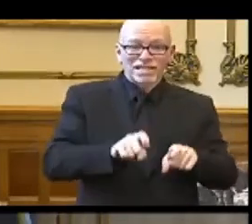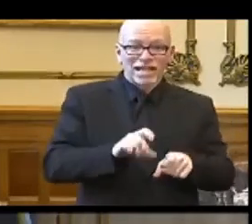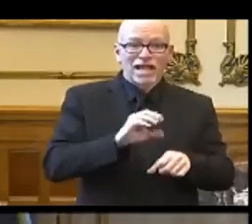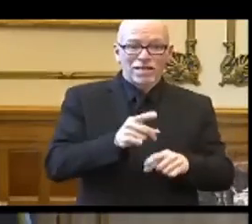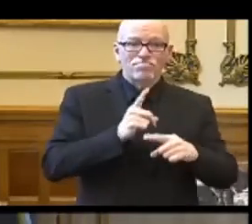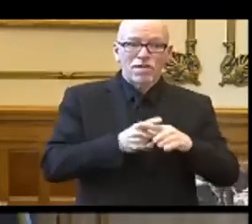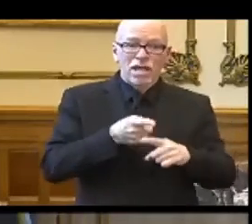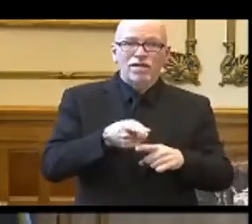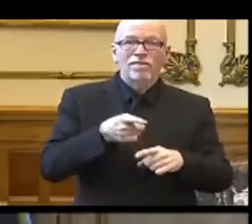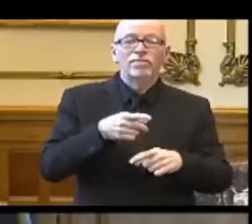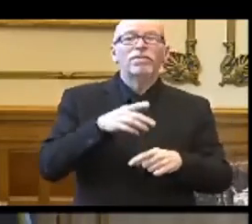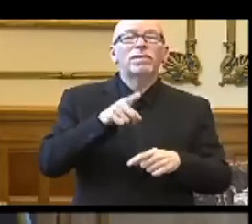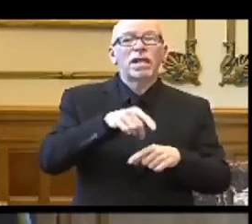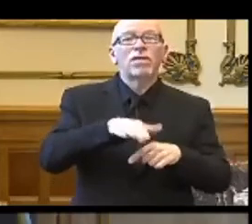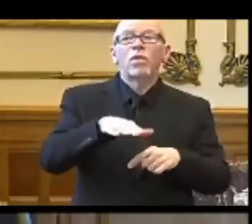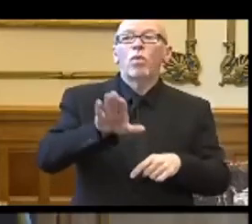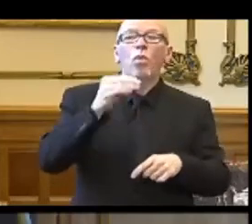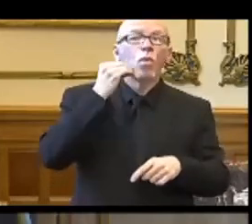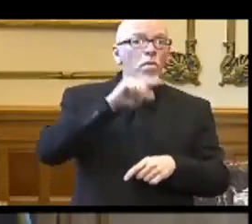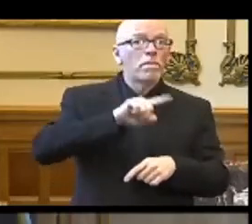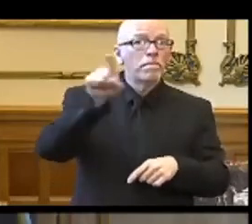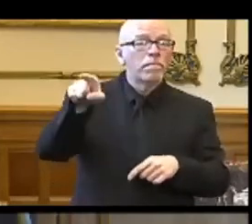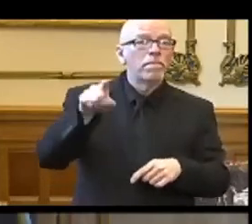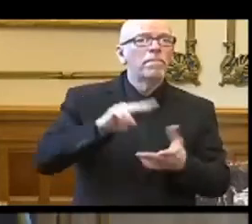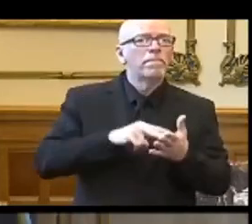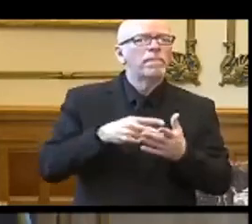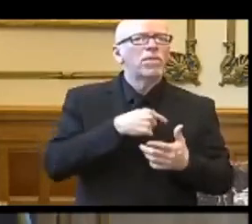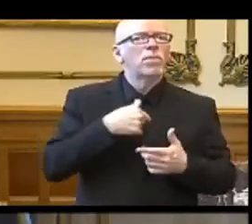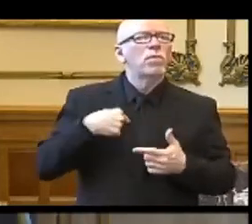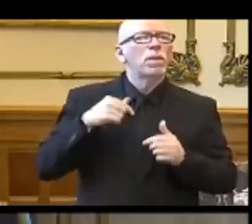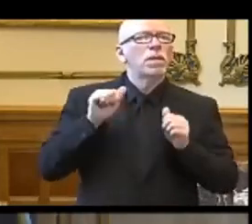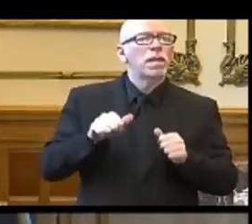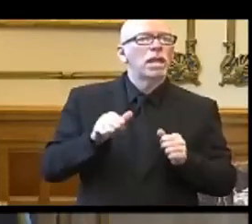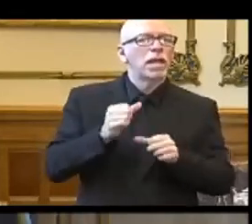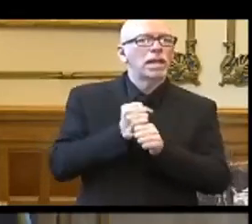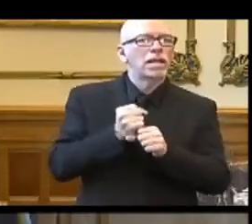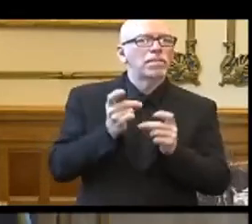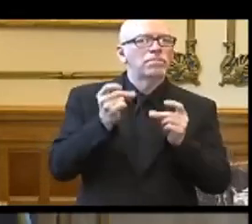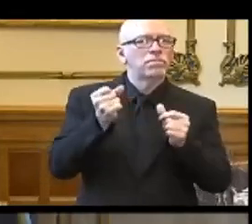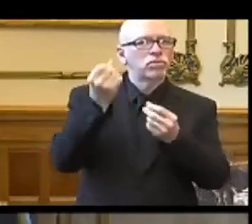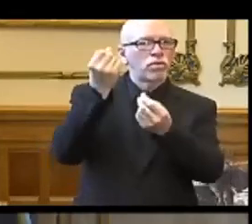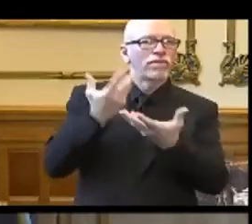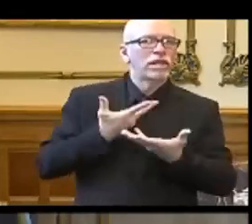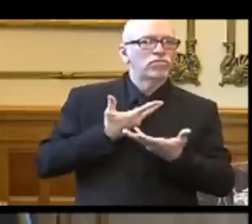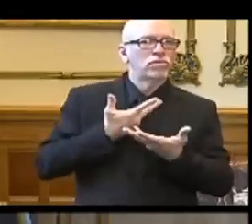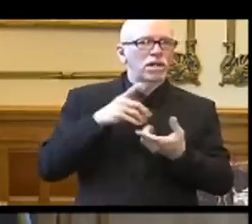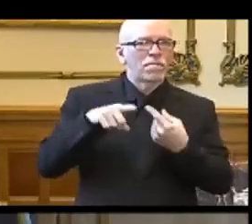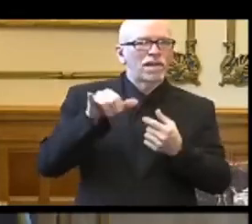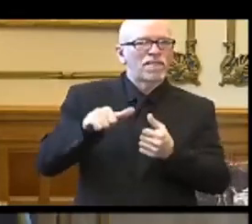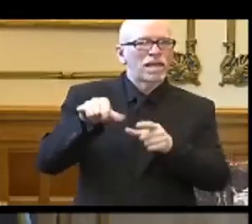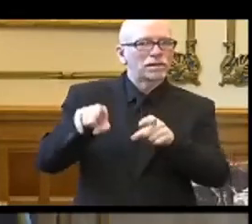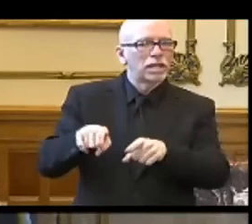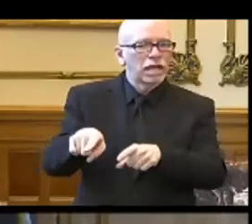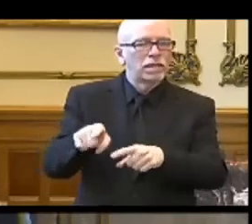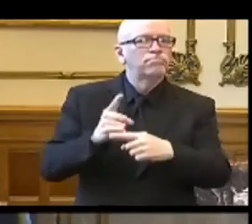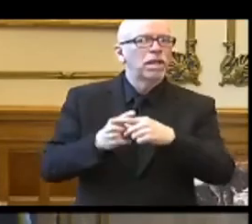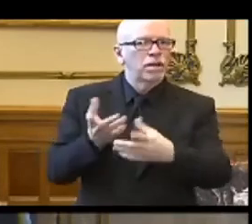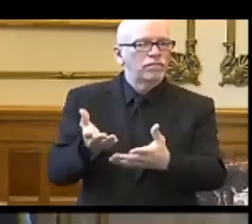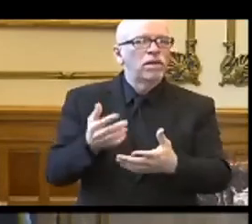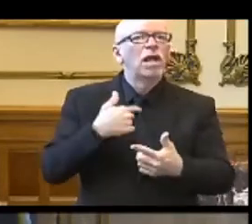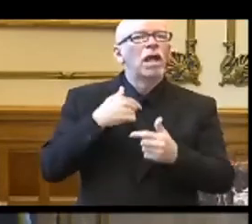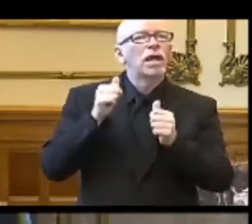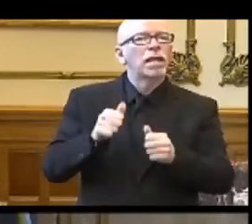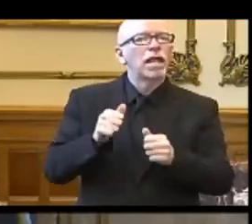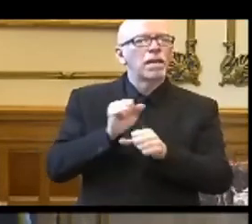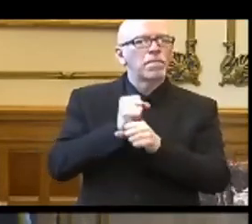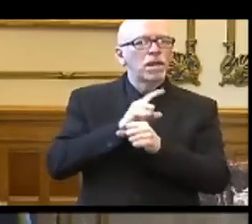released to home, then that allows me at the State Department of Health to get immediate notification about that test so that I can not